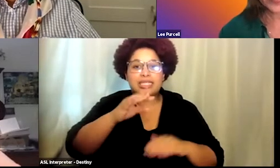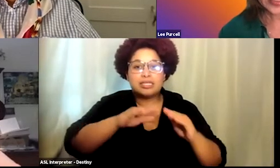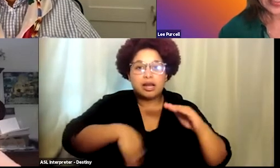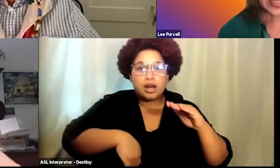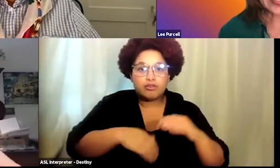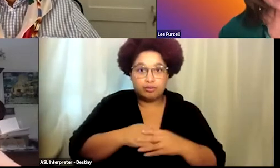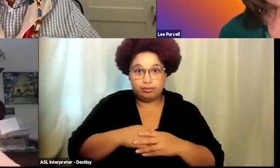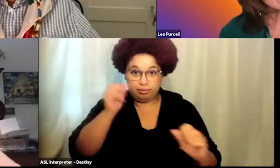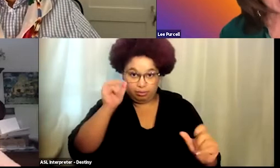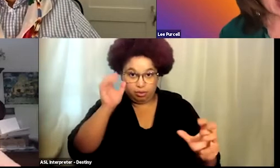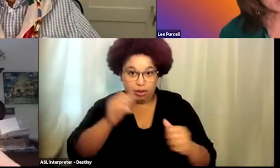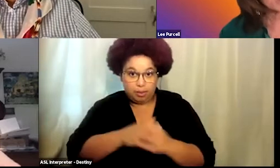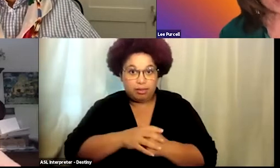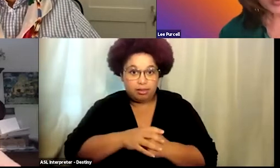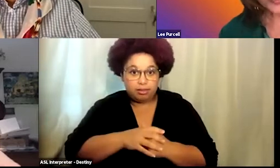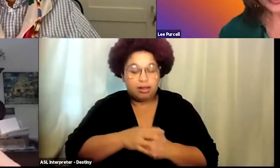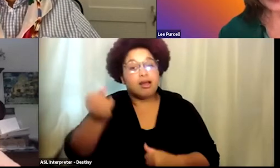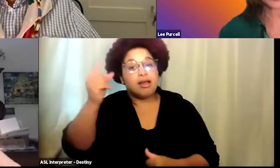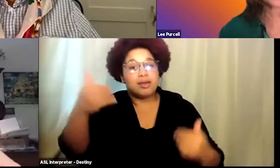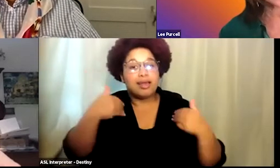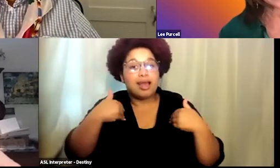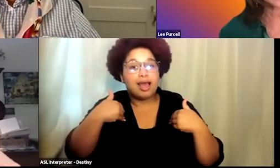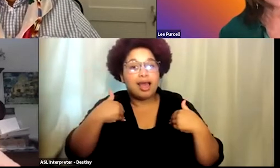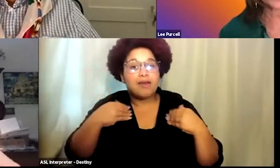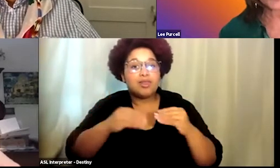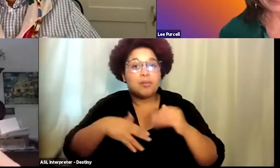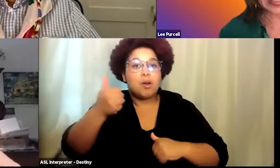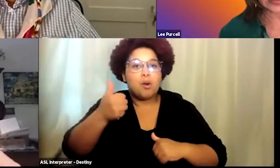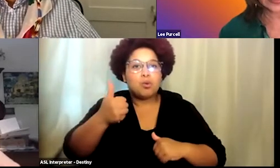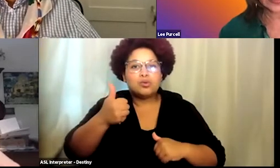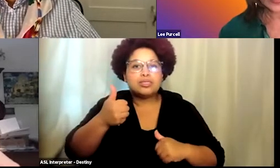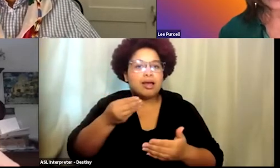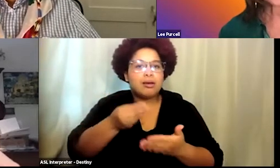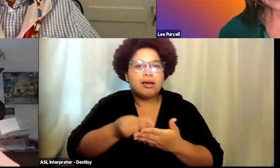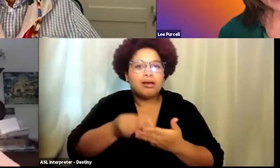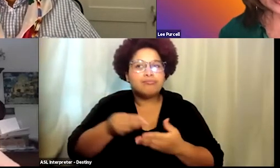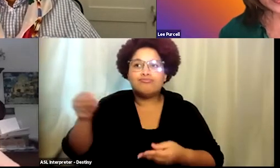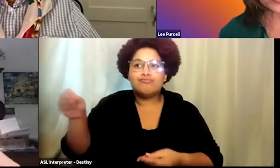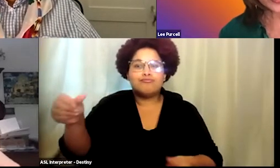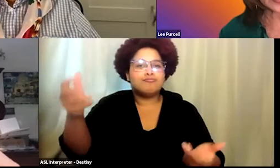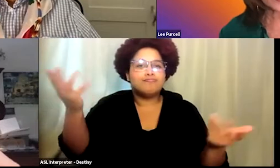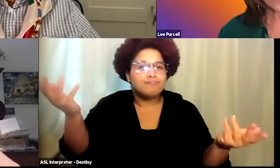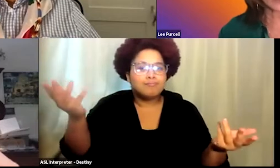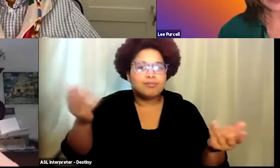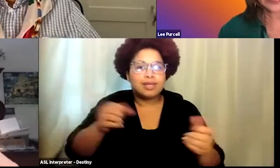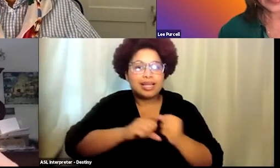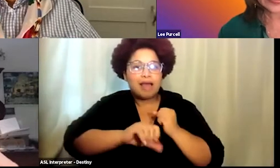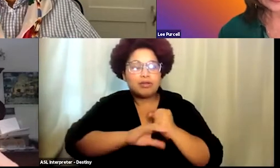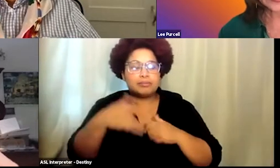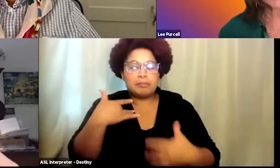incredible. And we have the most disposable income to spend, which advertisers